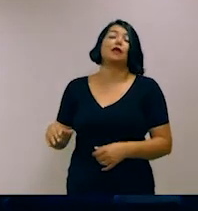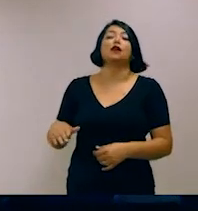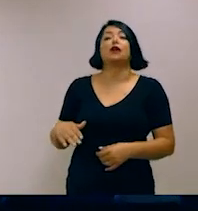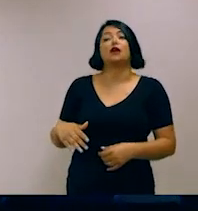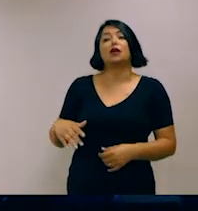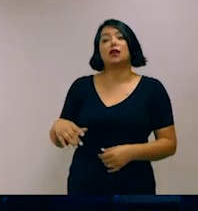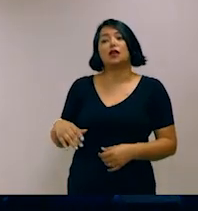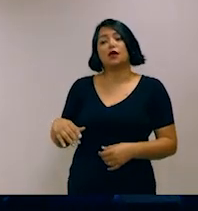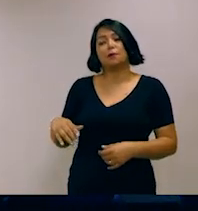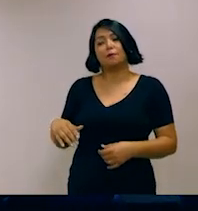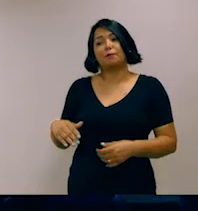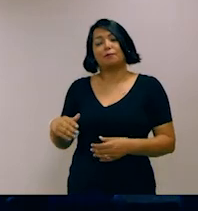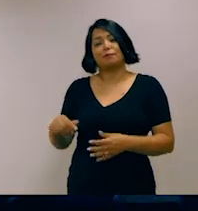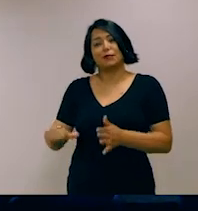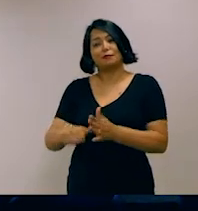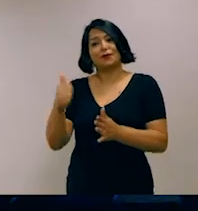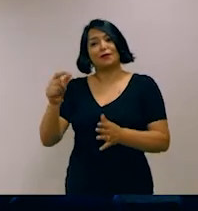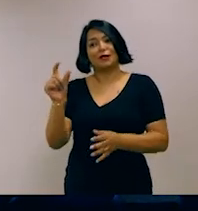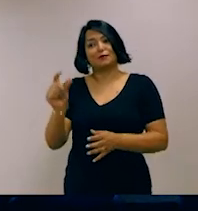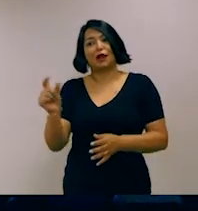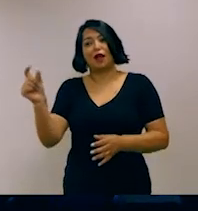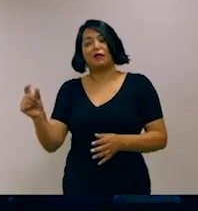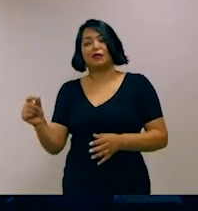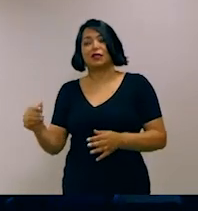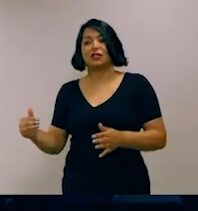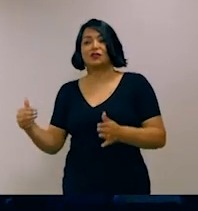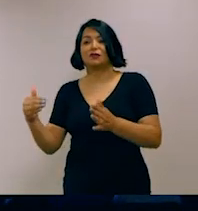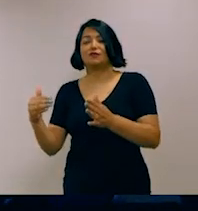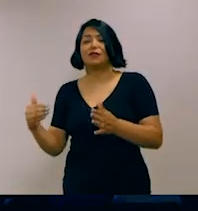an intermediate weight to the numbers.